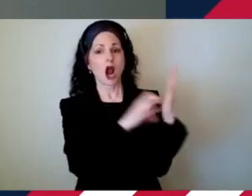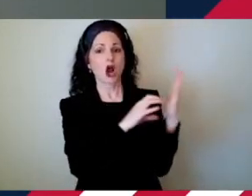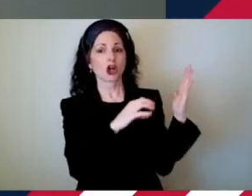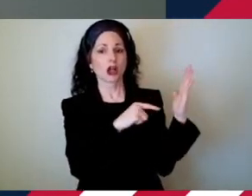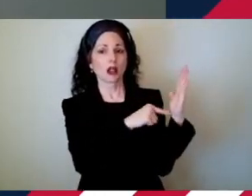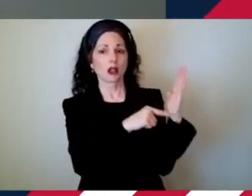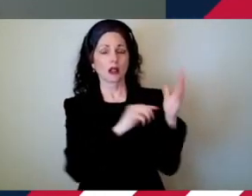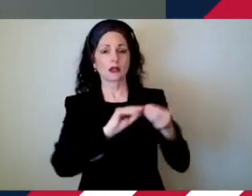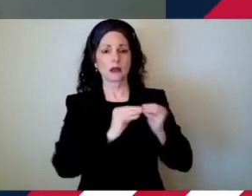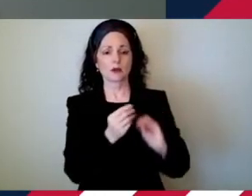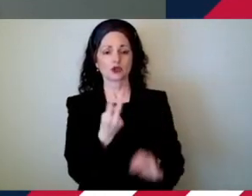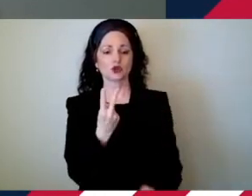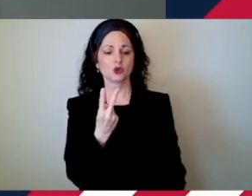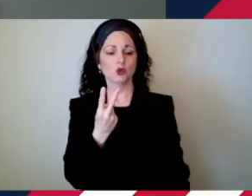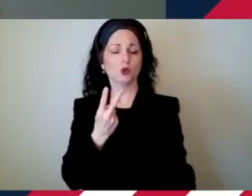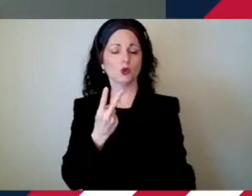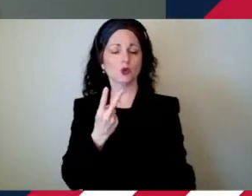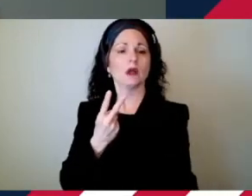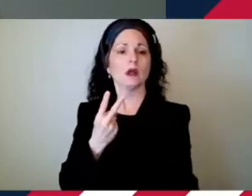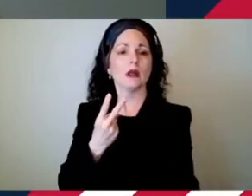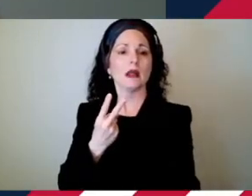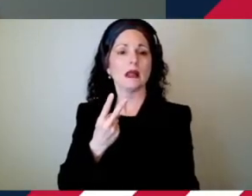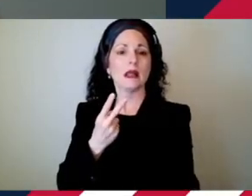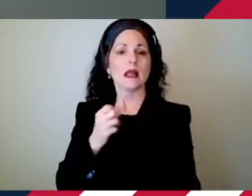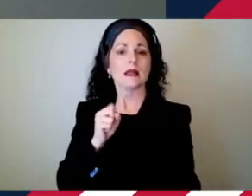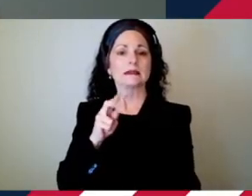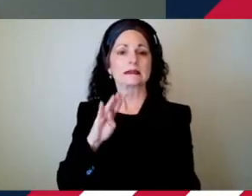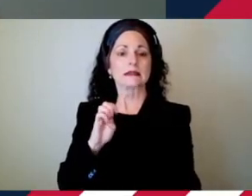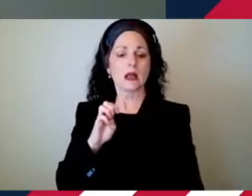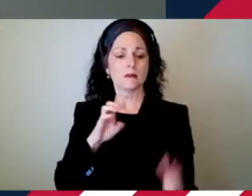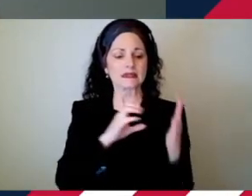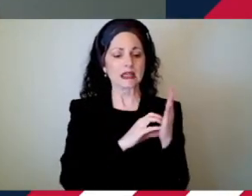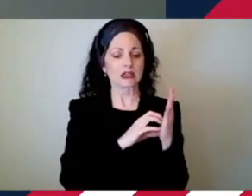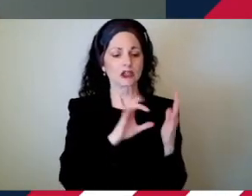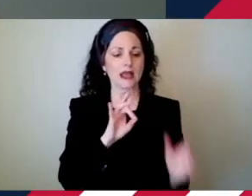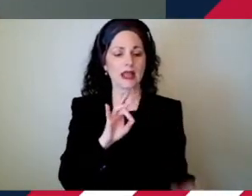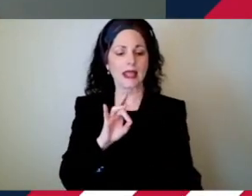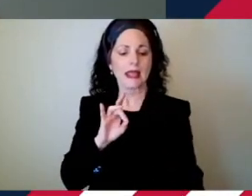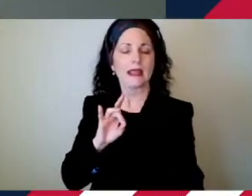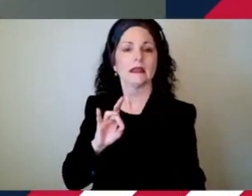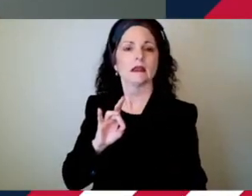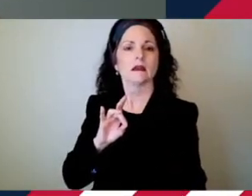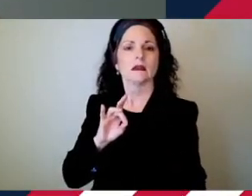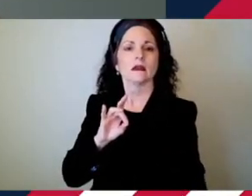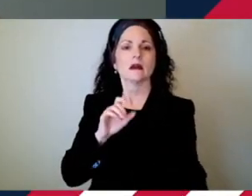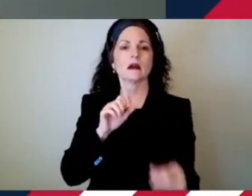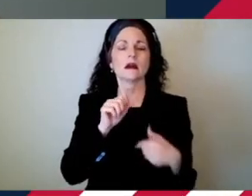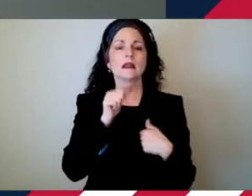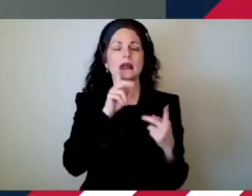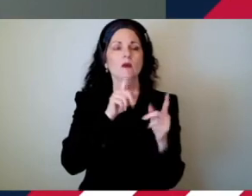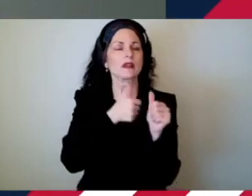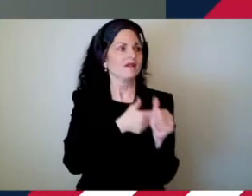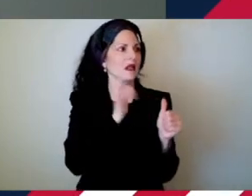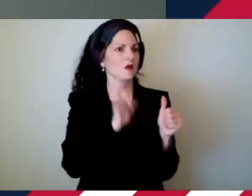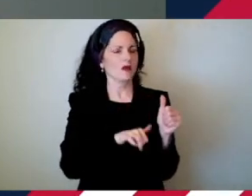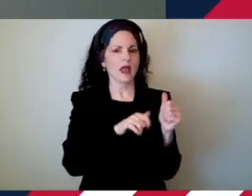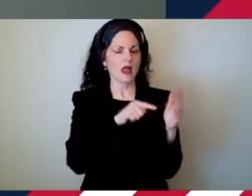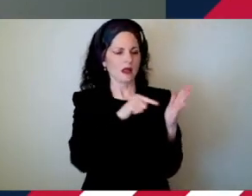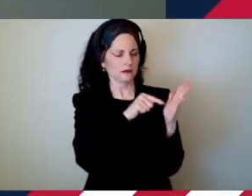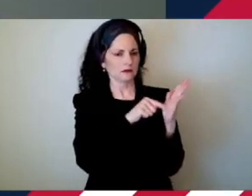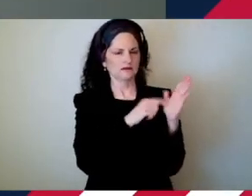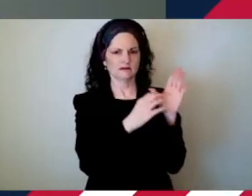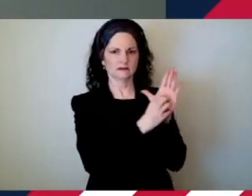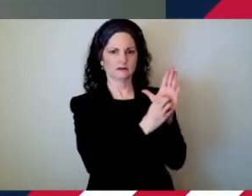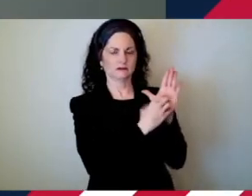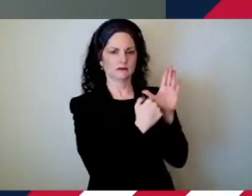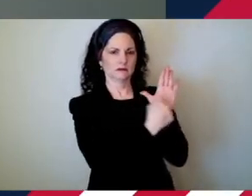in subsection H to read, notwithstanding any provision to the contrary in this section, provide for all of the following